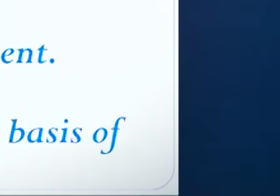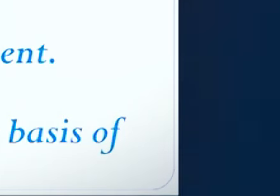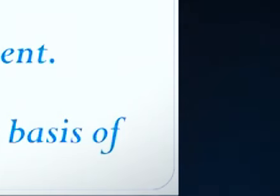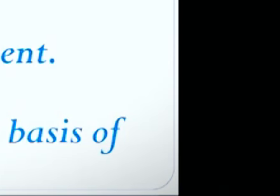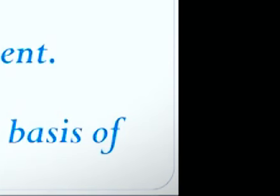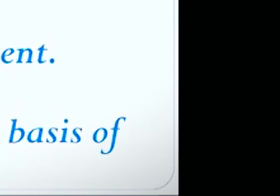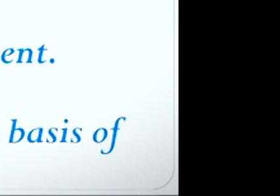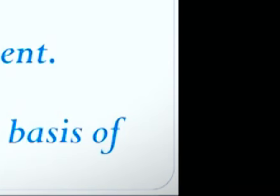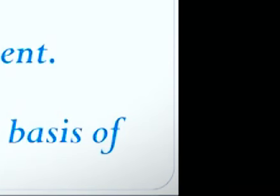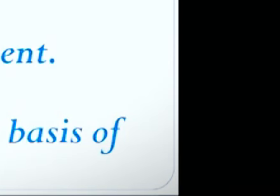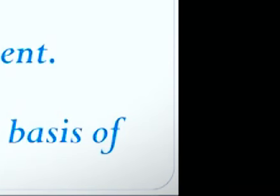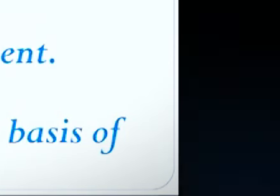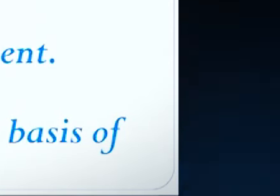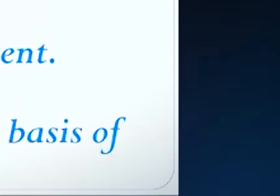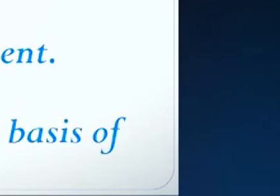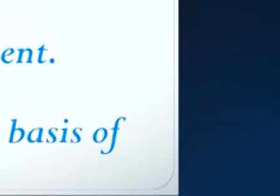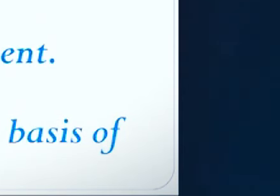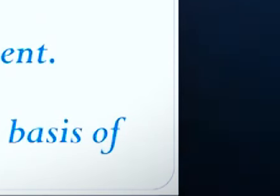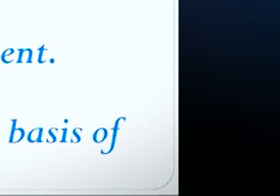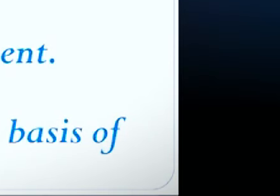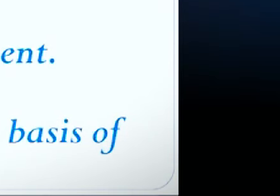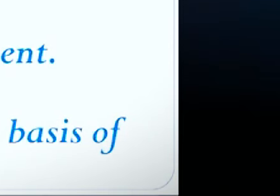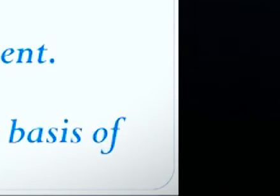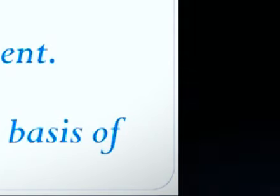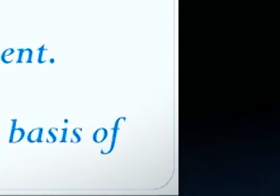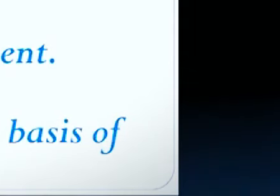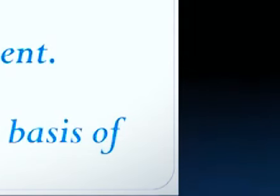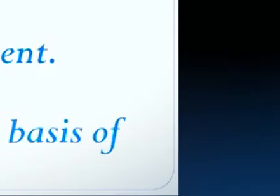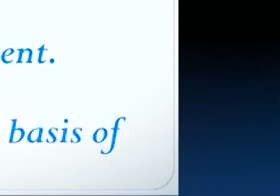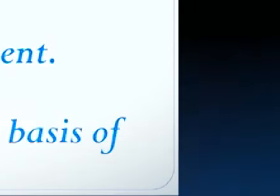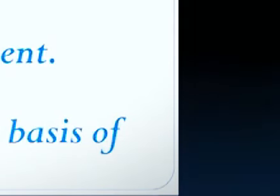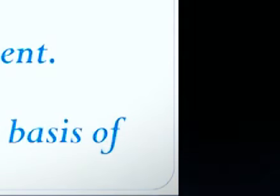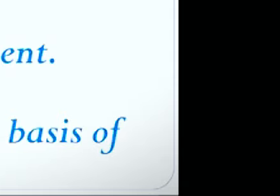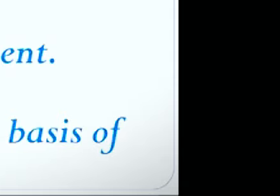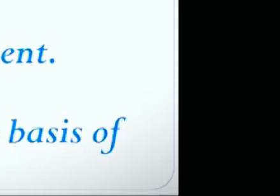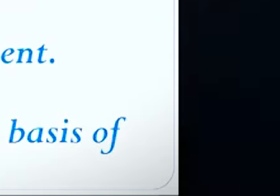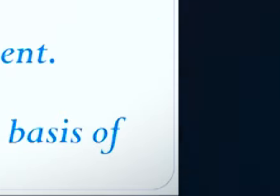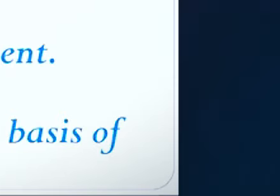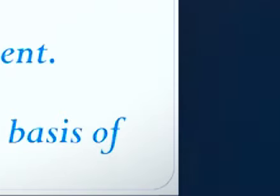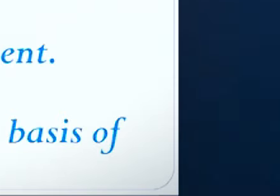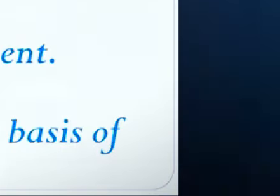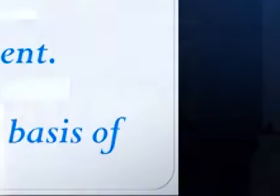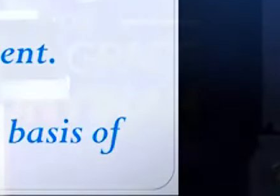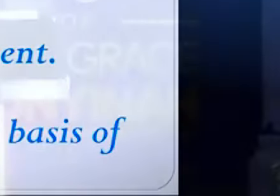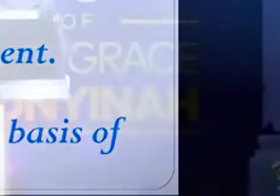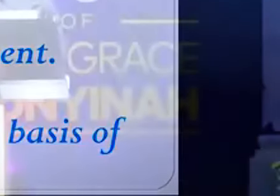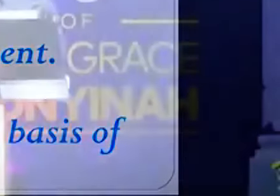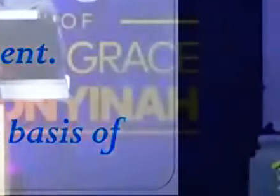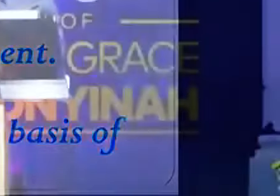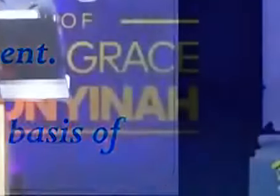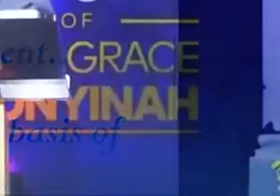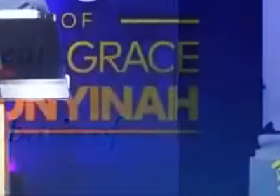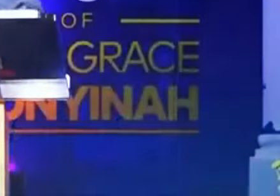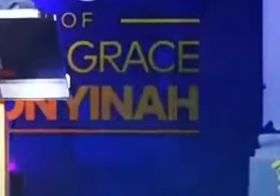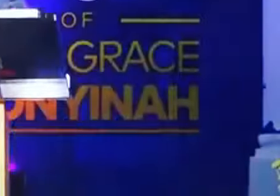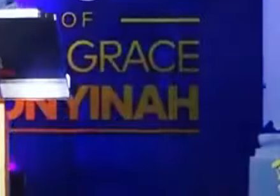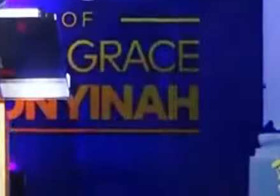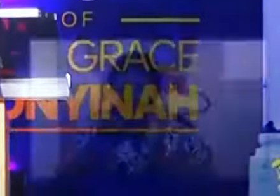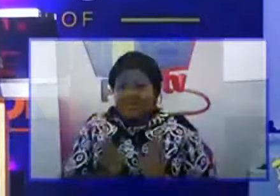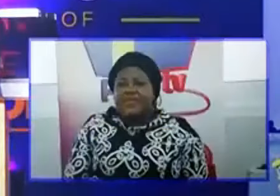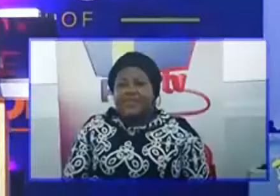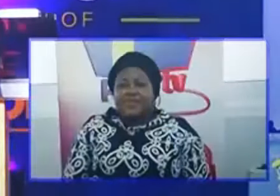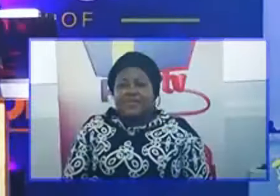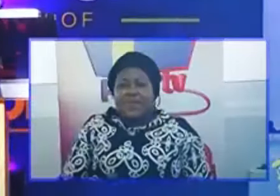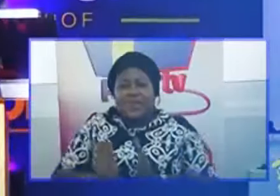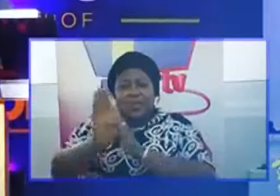the man said, good and faithful servant, well done. Paul told the Philippians that, my God will supply all